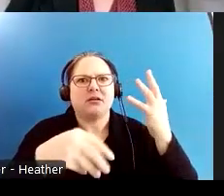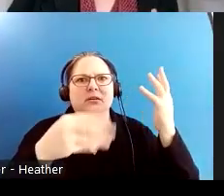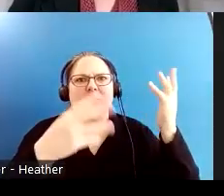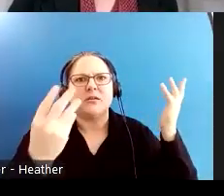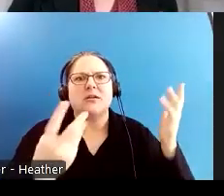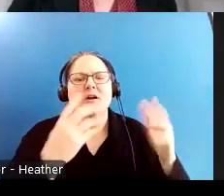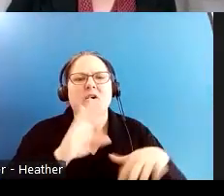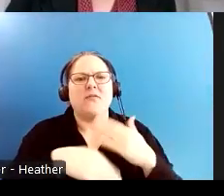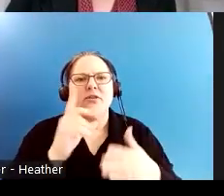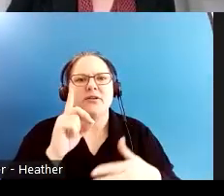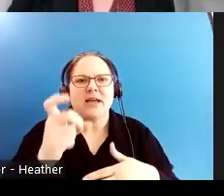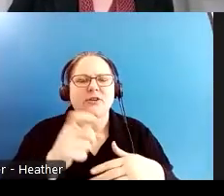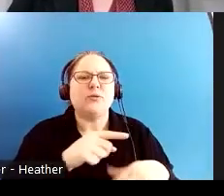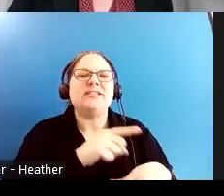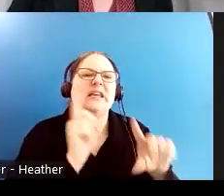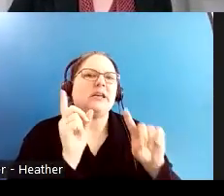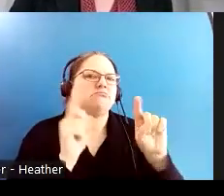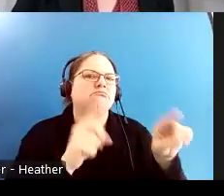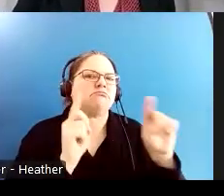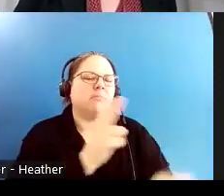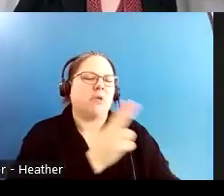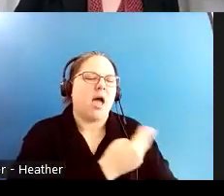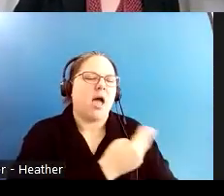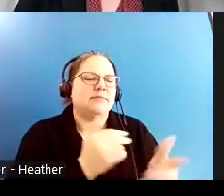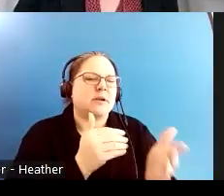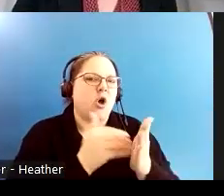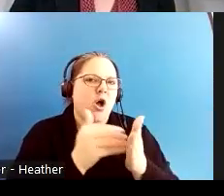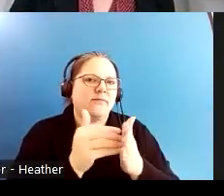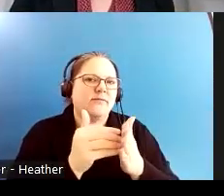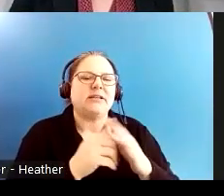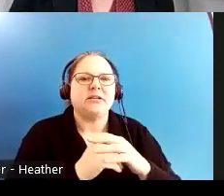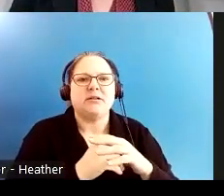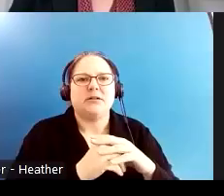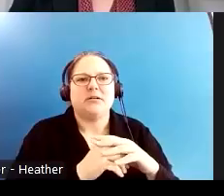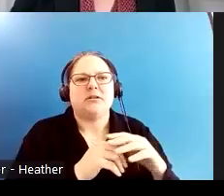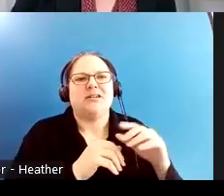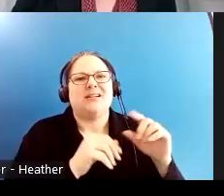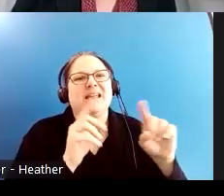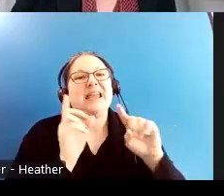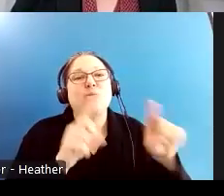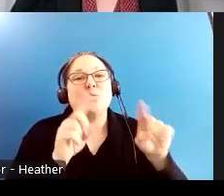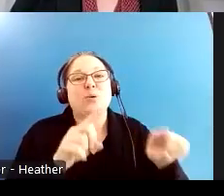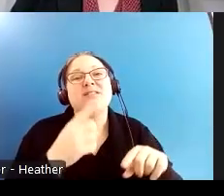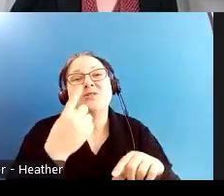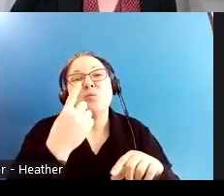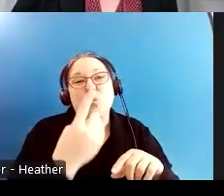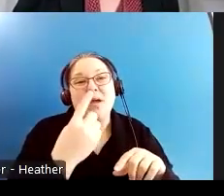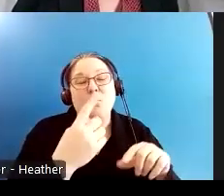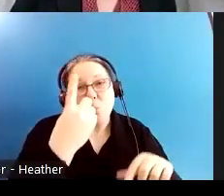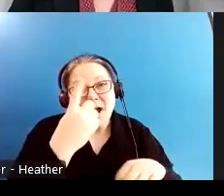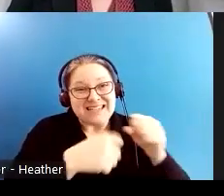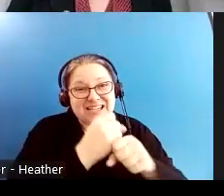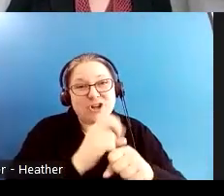had frequented the hospital very many times. At the peak was 7 hospitalizations during that year for a mixture